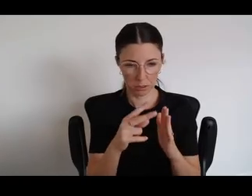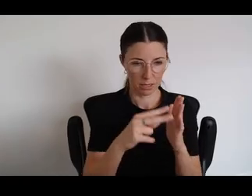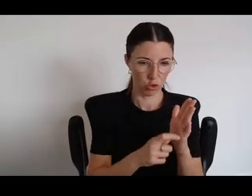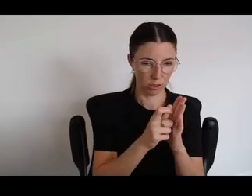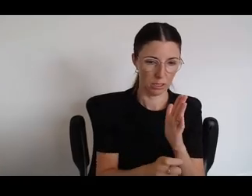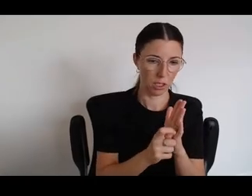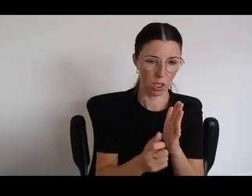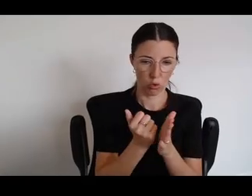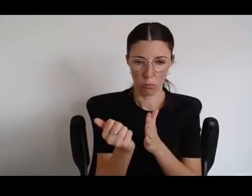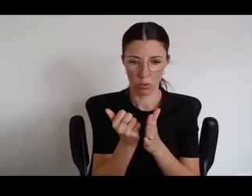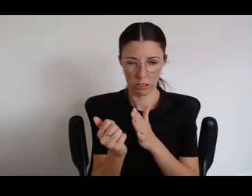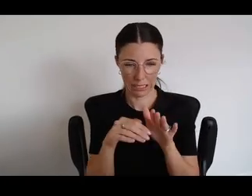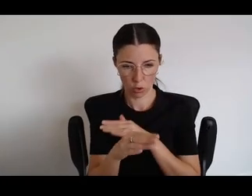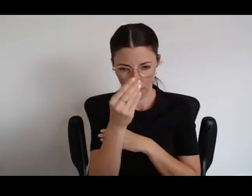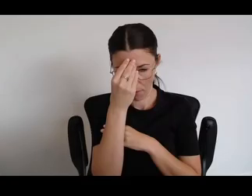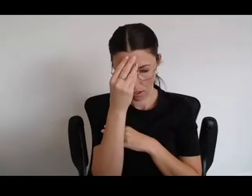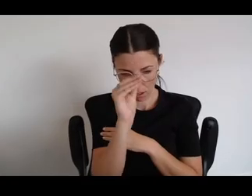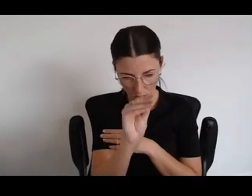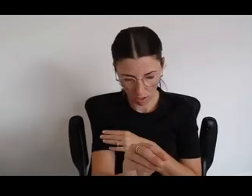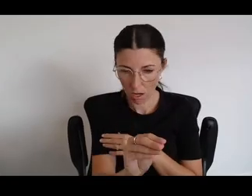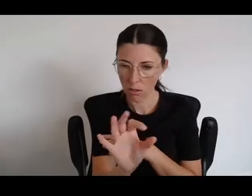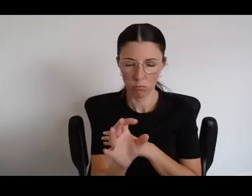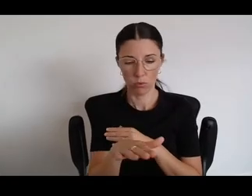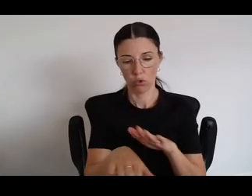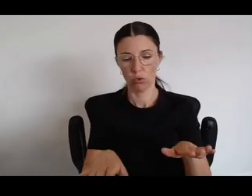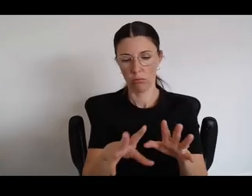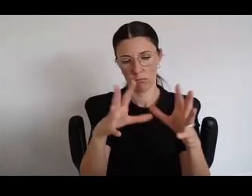The students are holistic individuals, and they have